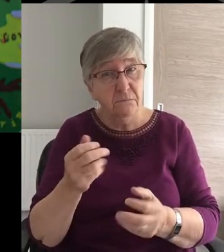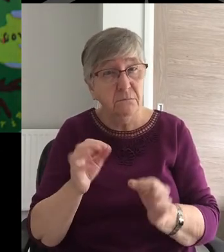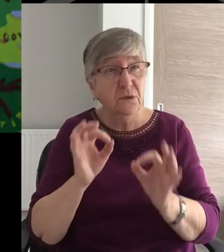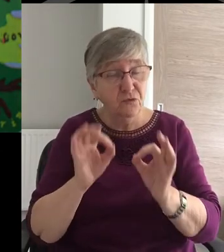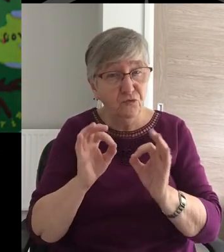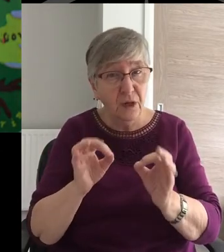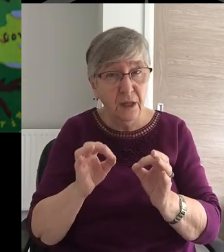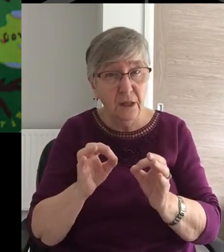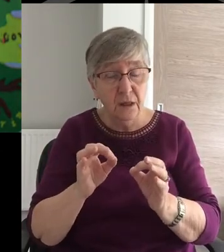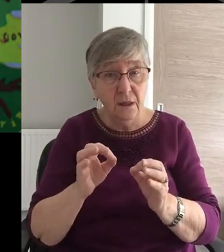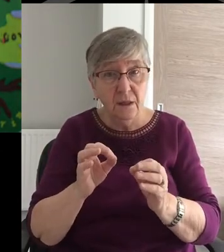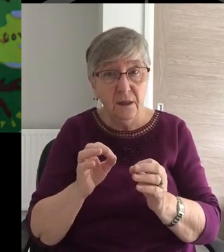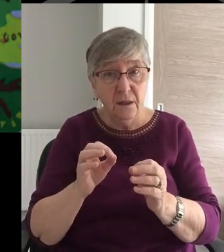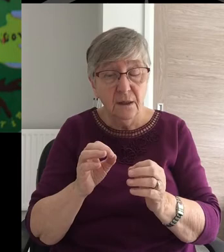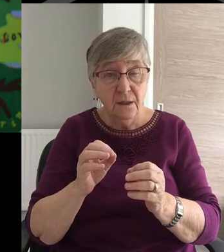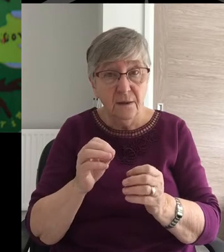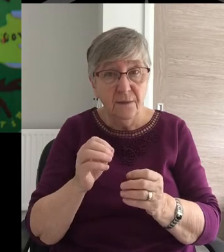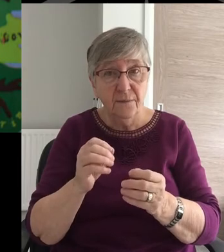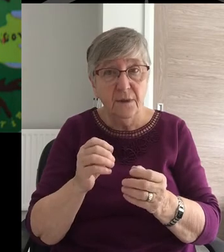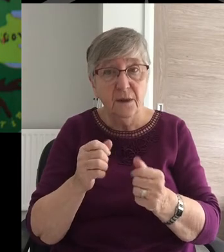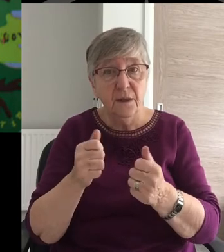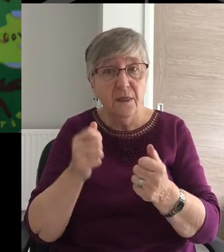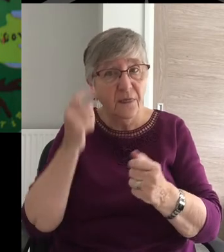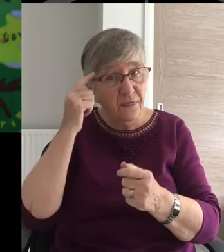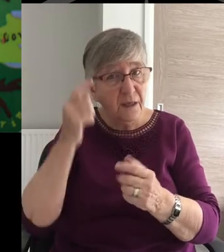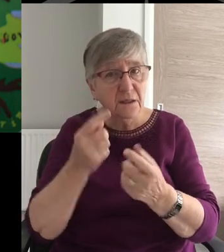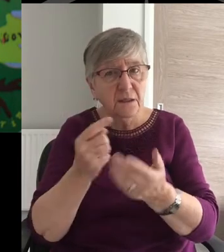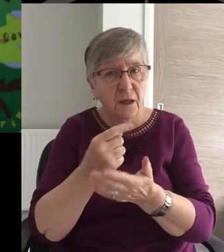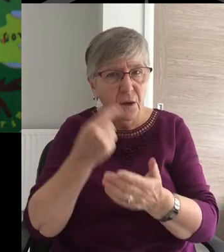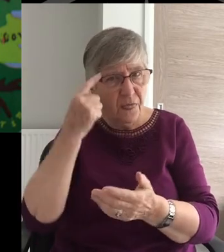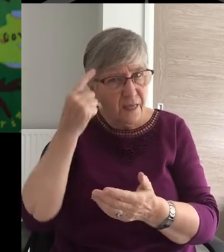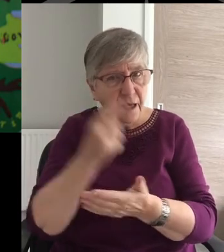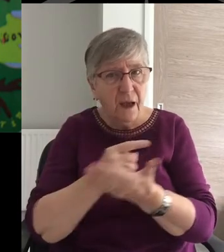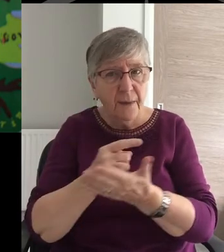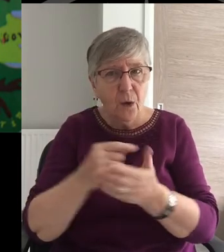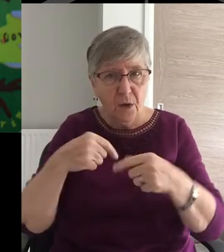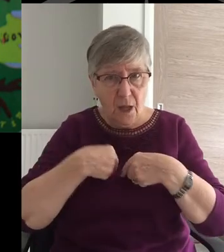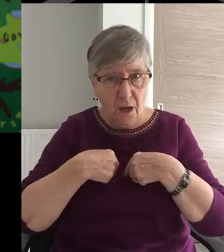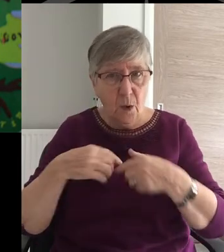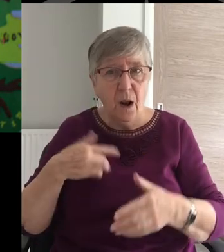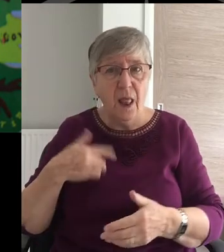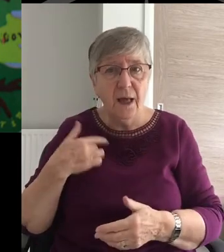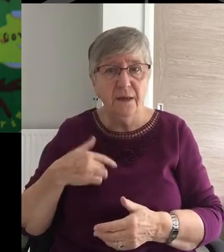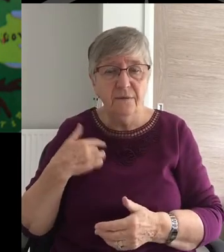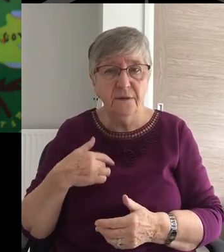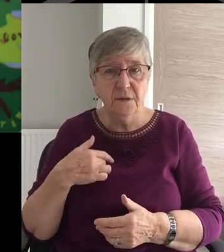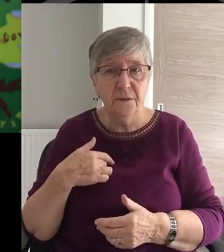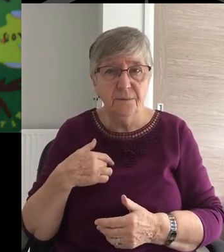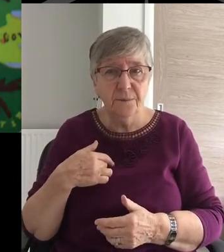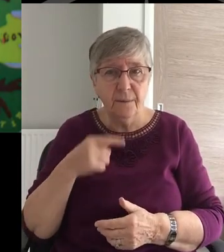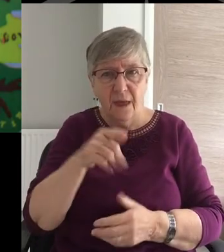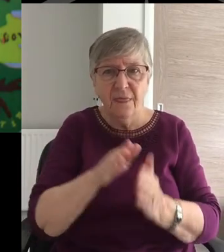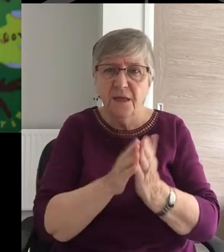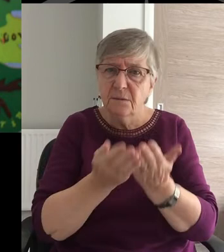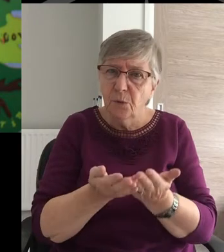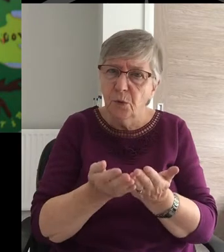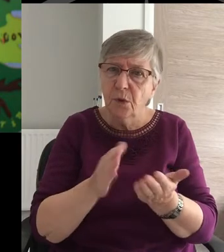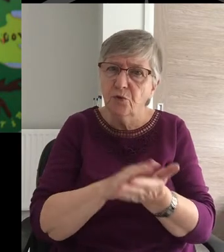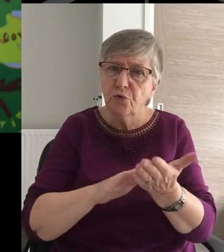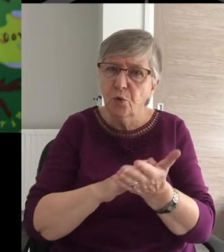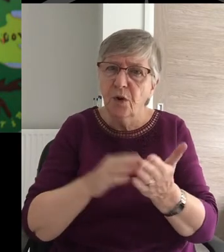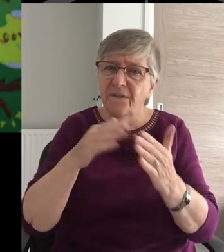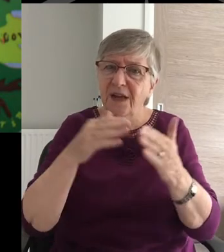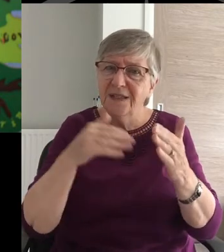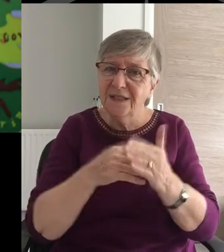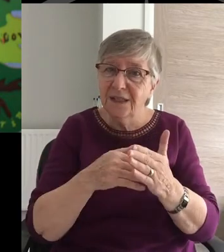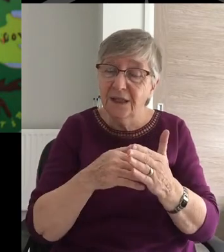personal applications to our daily lives. But more, this book and the story of Ezekiel